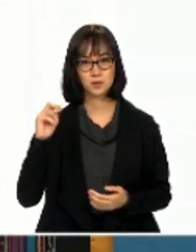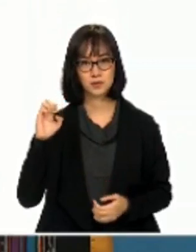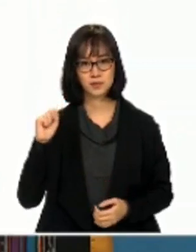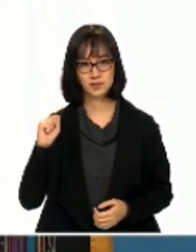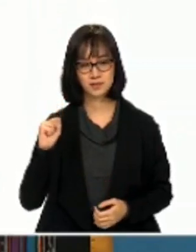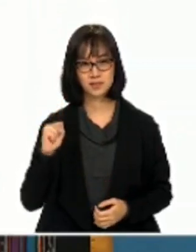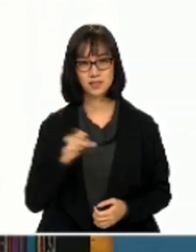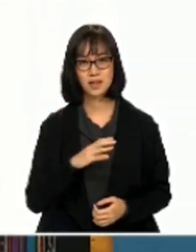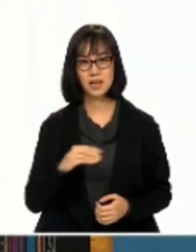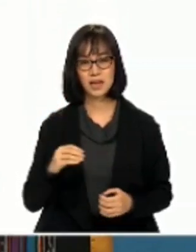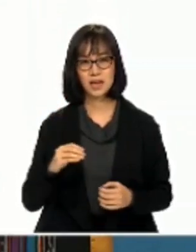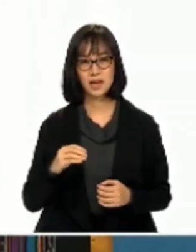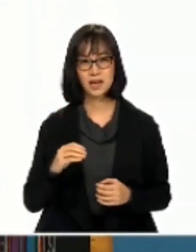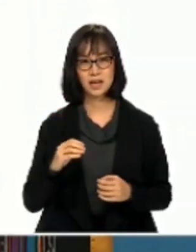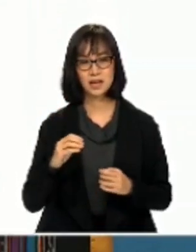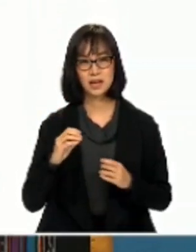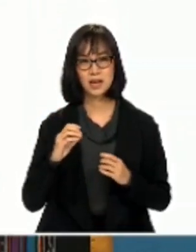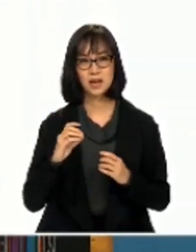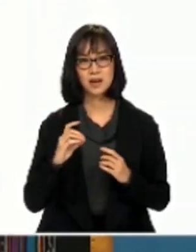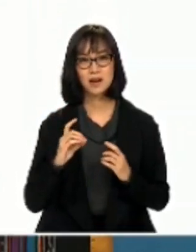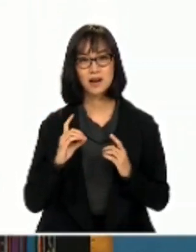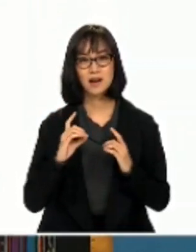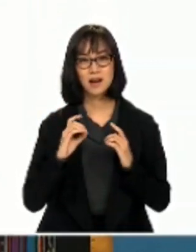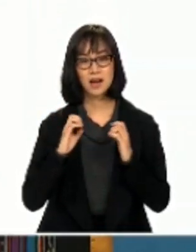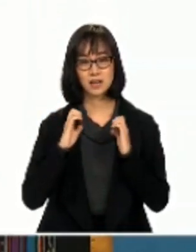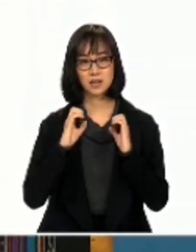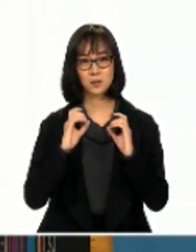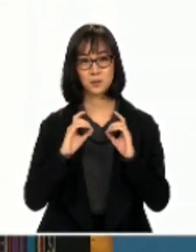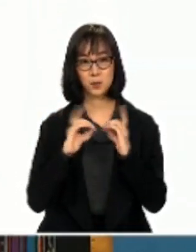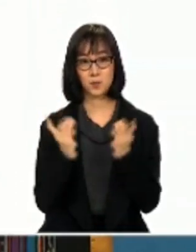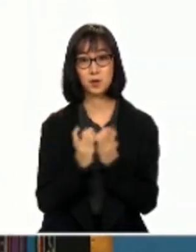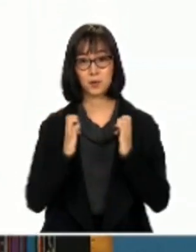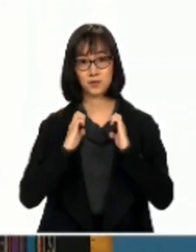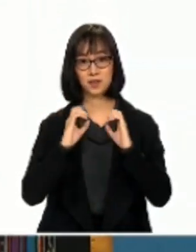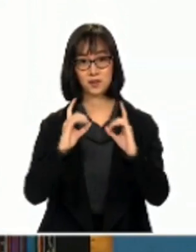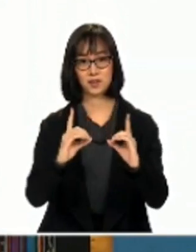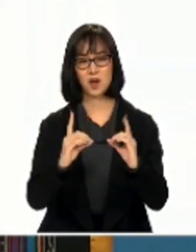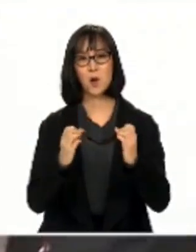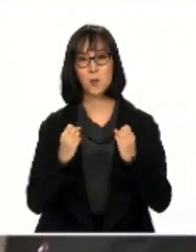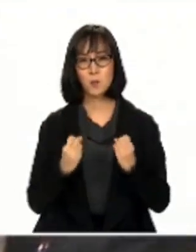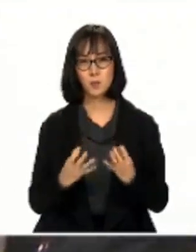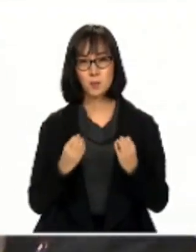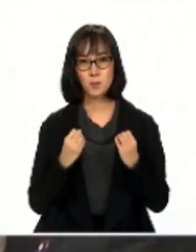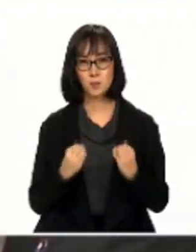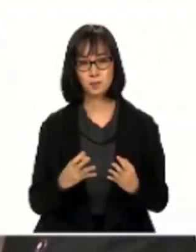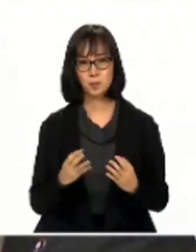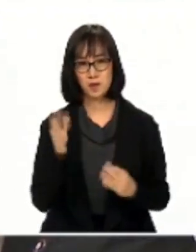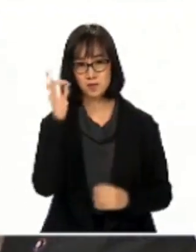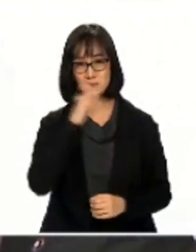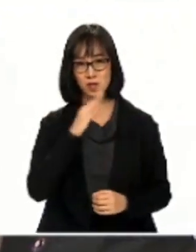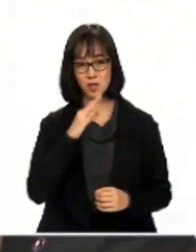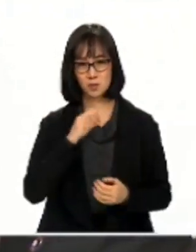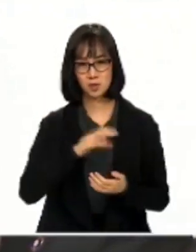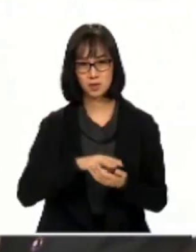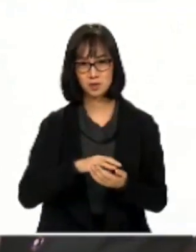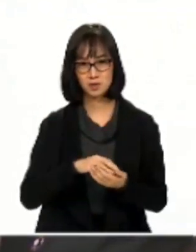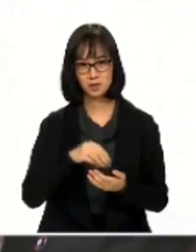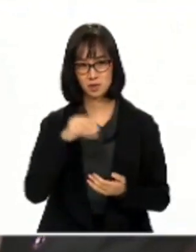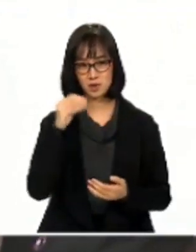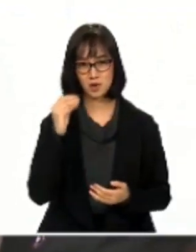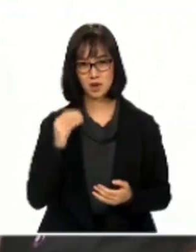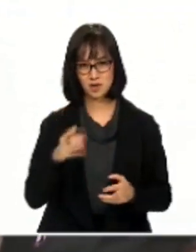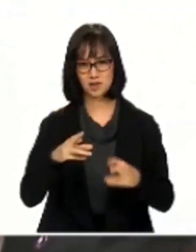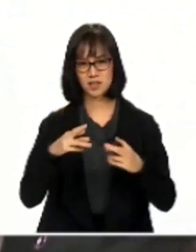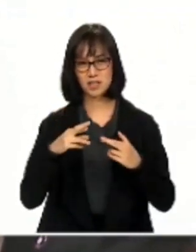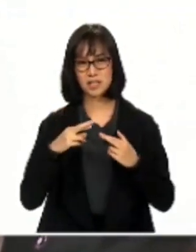and the DepEd, I am proud to say that this year more Filipino learners are receiving basic education, with